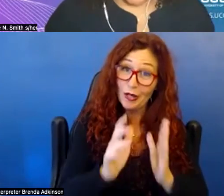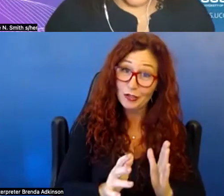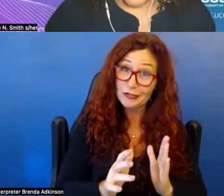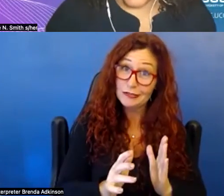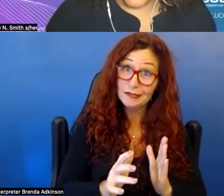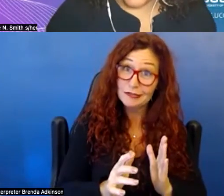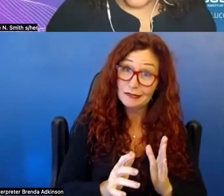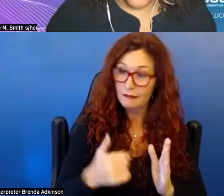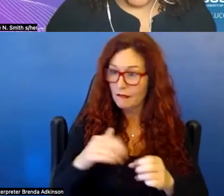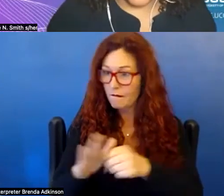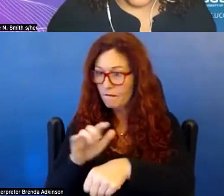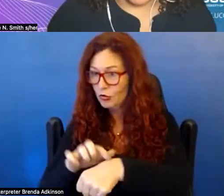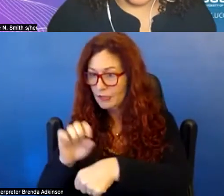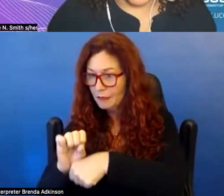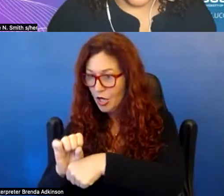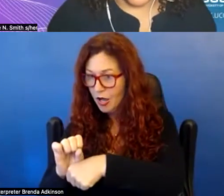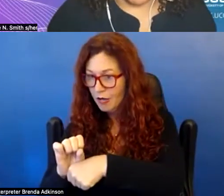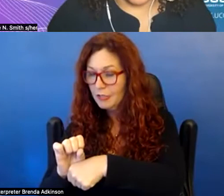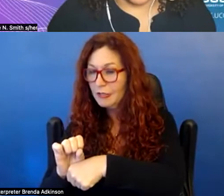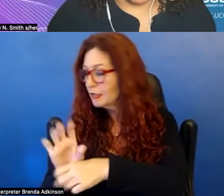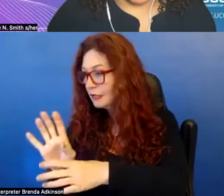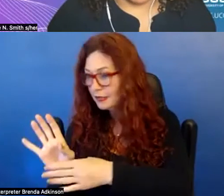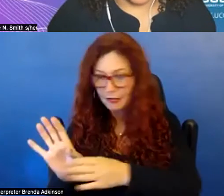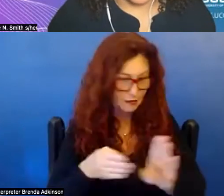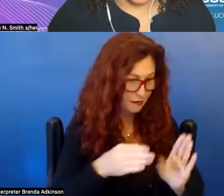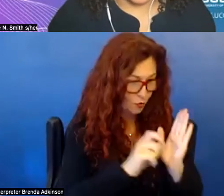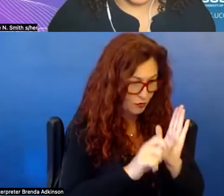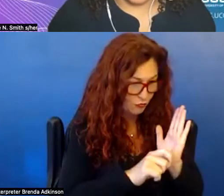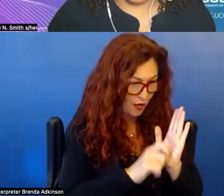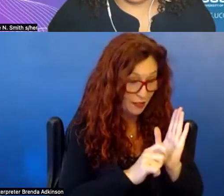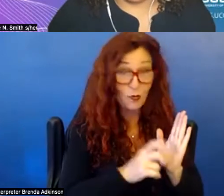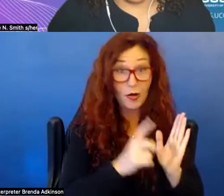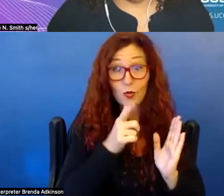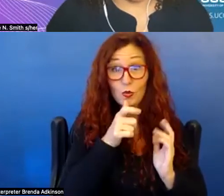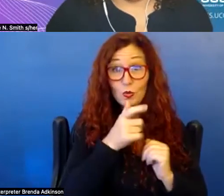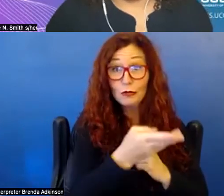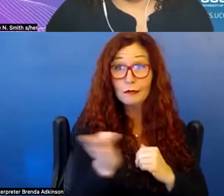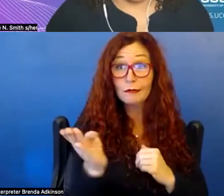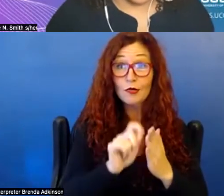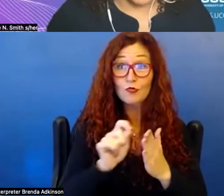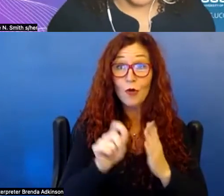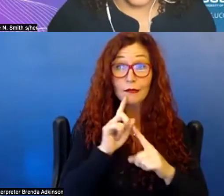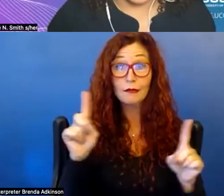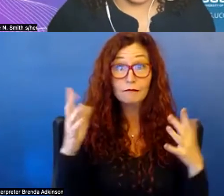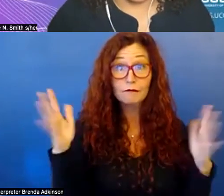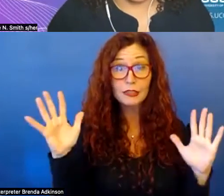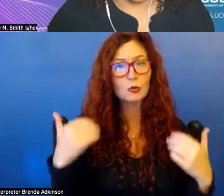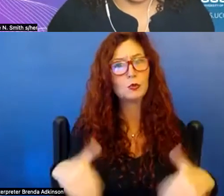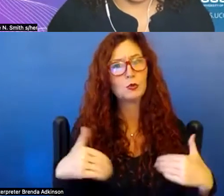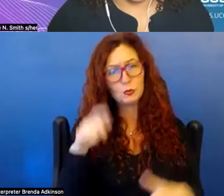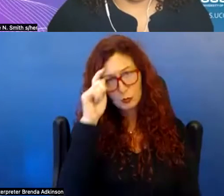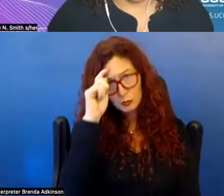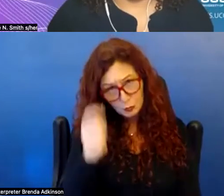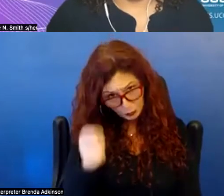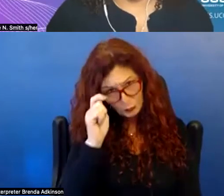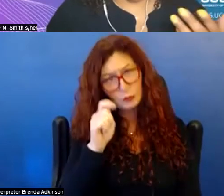are amazing, hats off. I am learning a lot about myself in that process, from vicarious trauma and understanding,